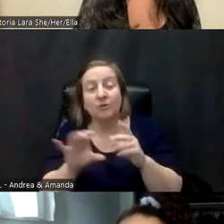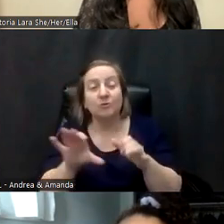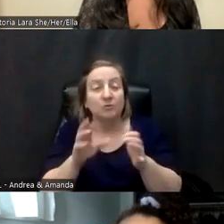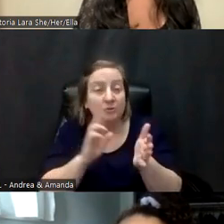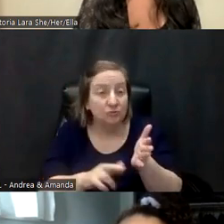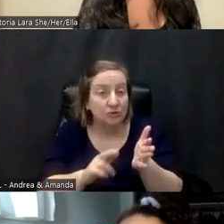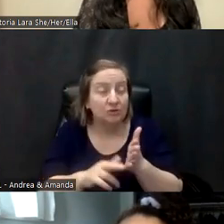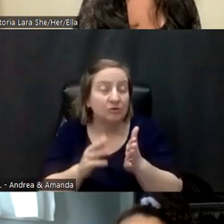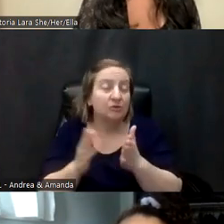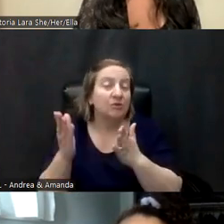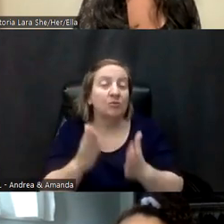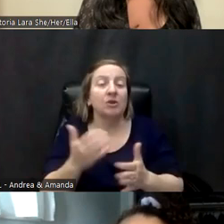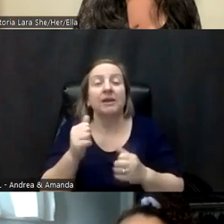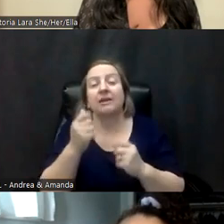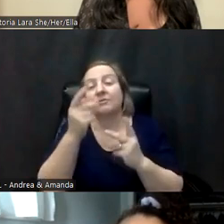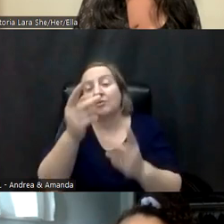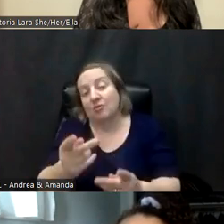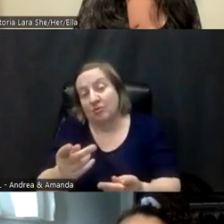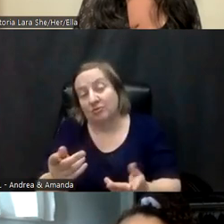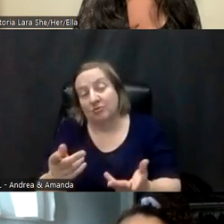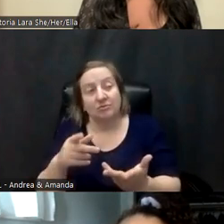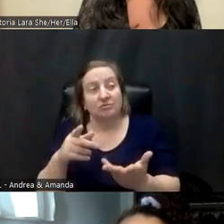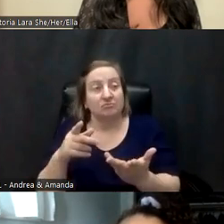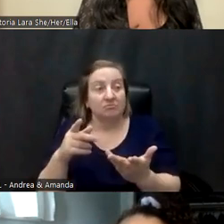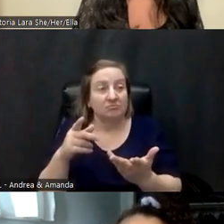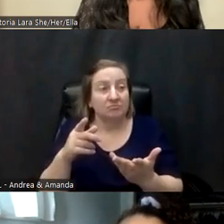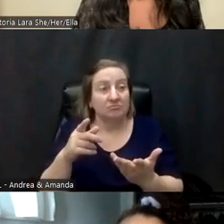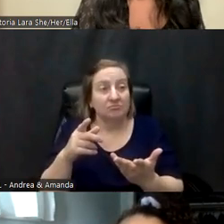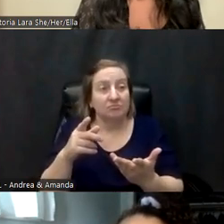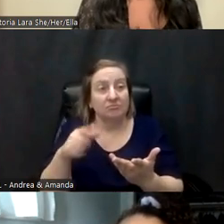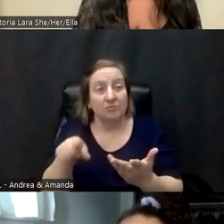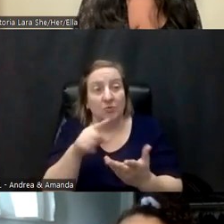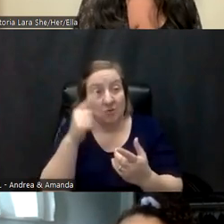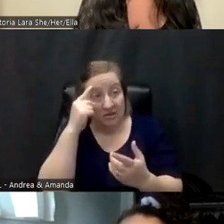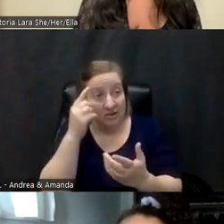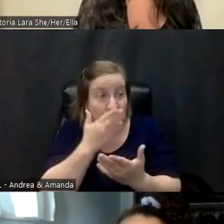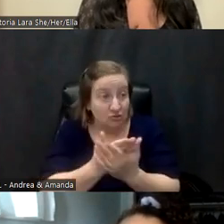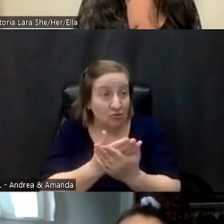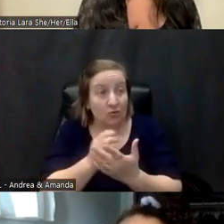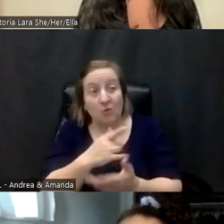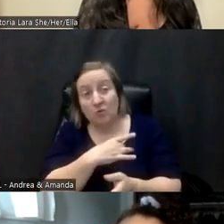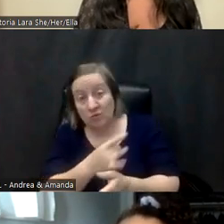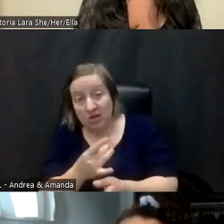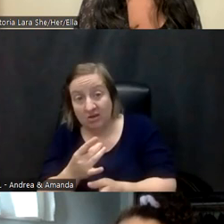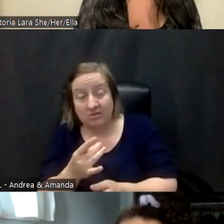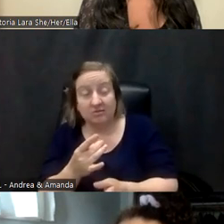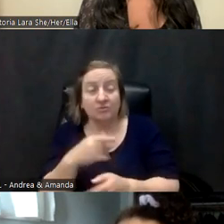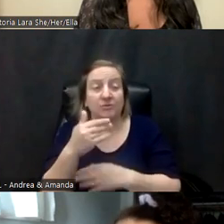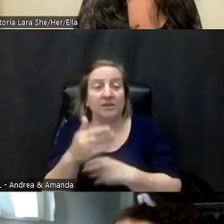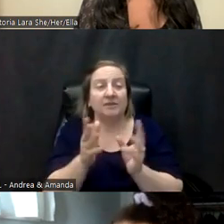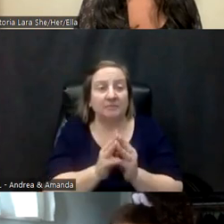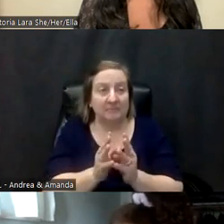research and bring any proposal that you think is good or you like to the next